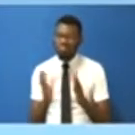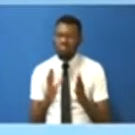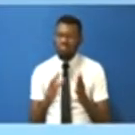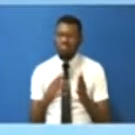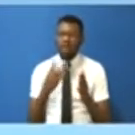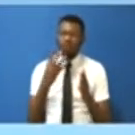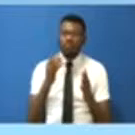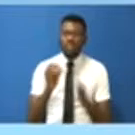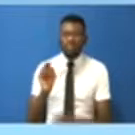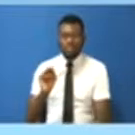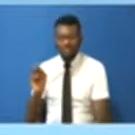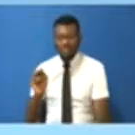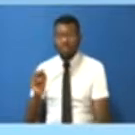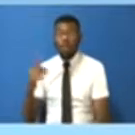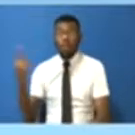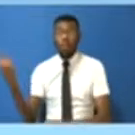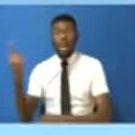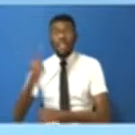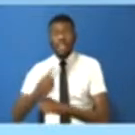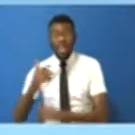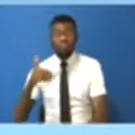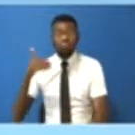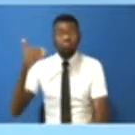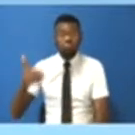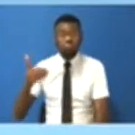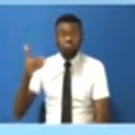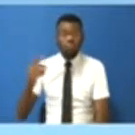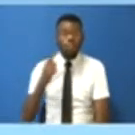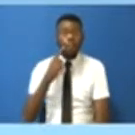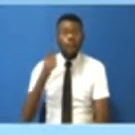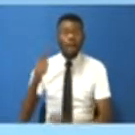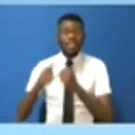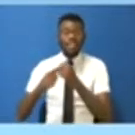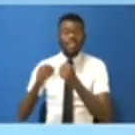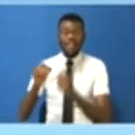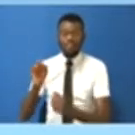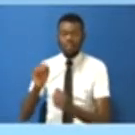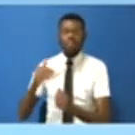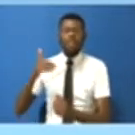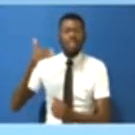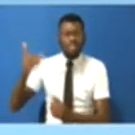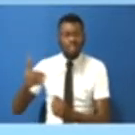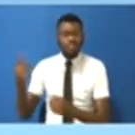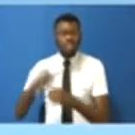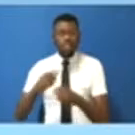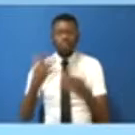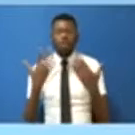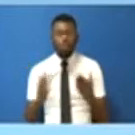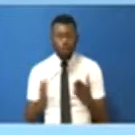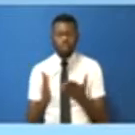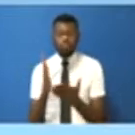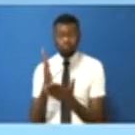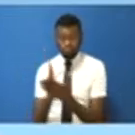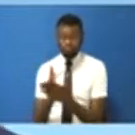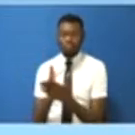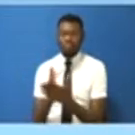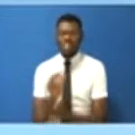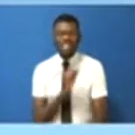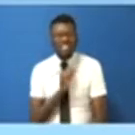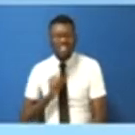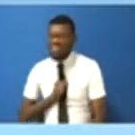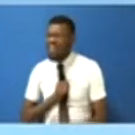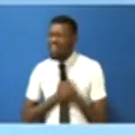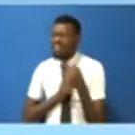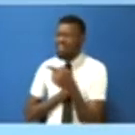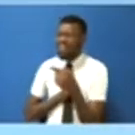40 million a day so over 160 million shillings is lost every day that's the fact we've had a senator whose